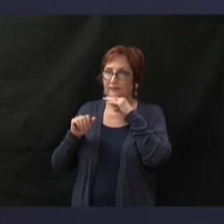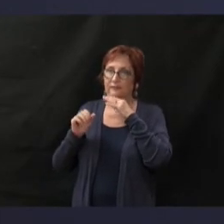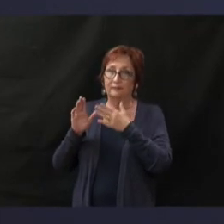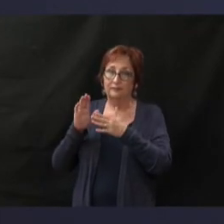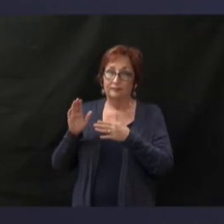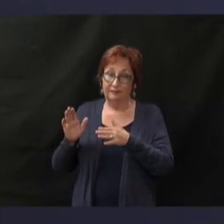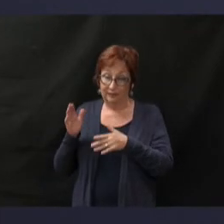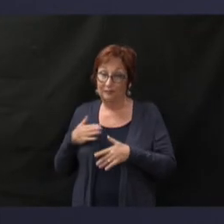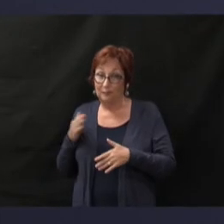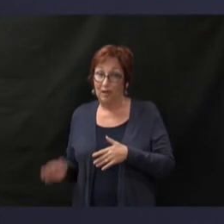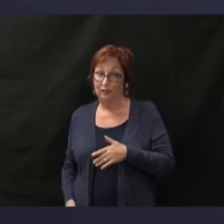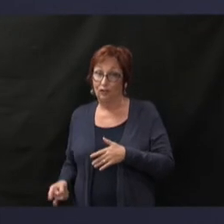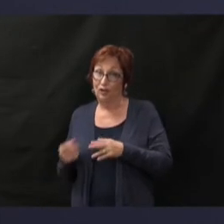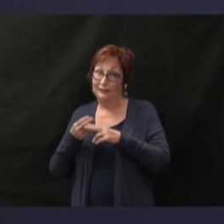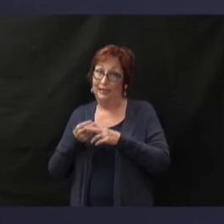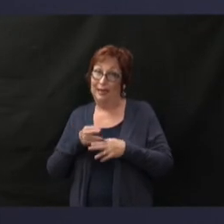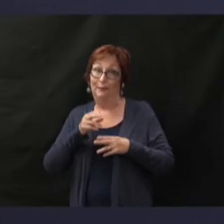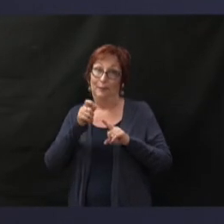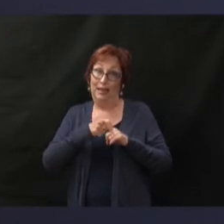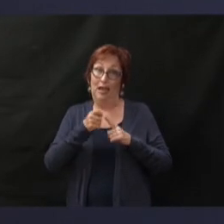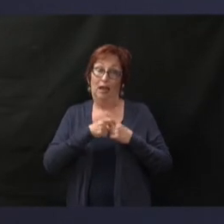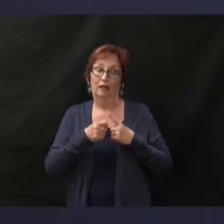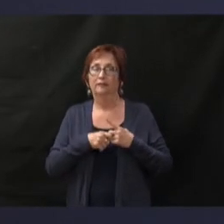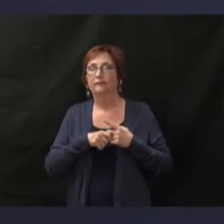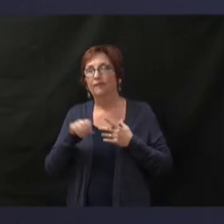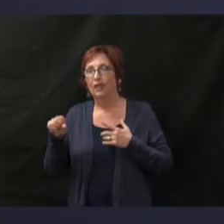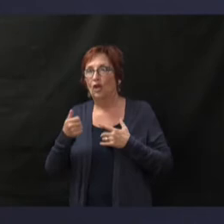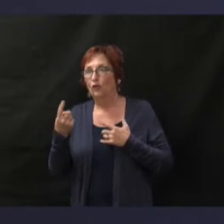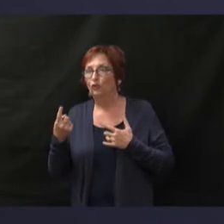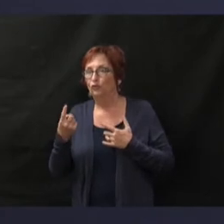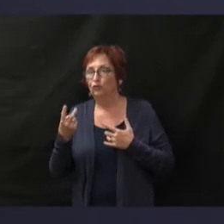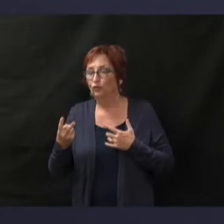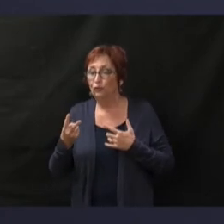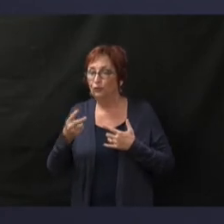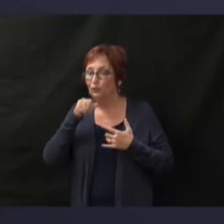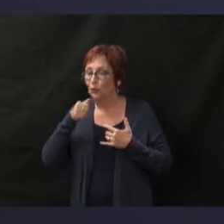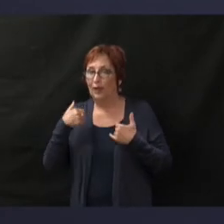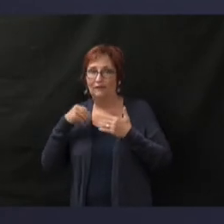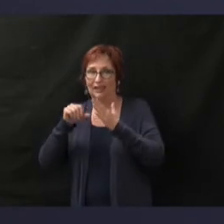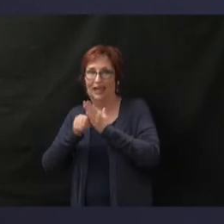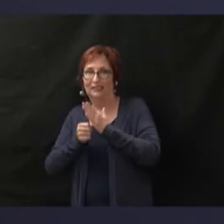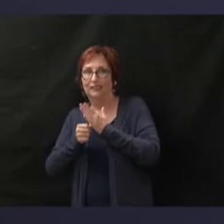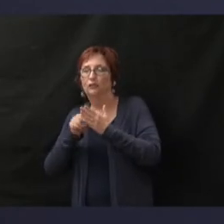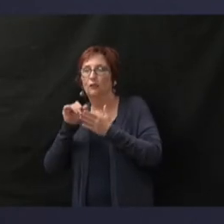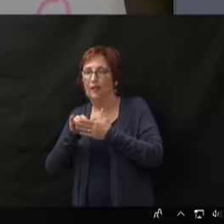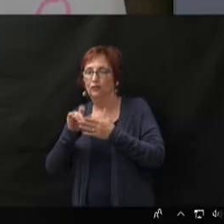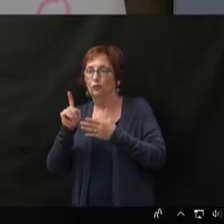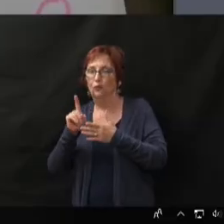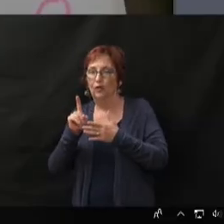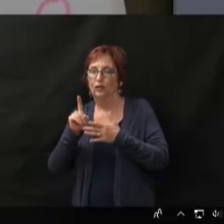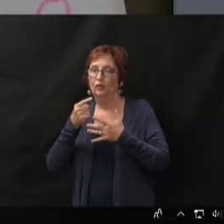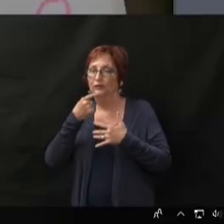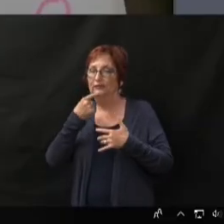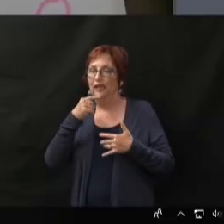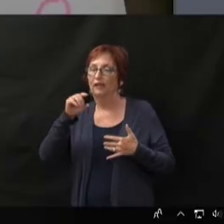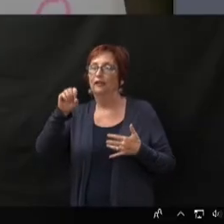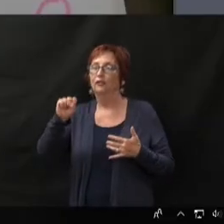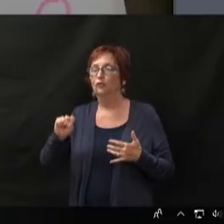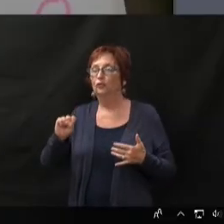Banana. And these other two are unaccented, so they're going to be schwa. Does that make sense?